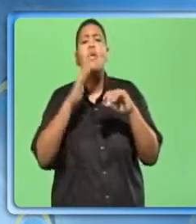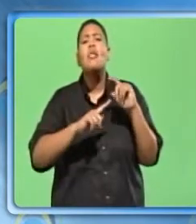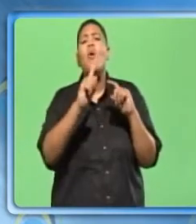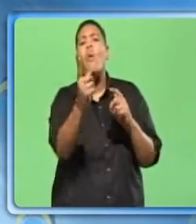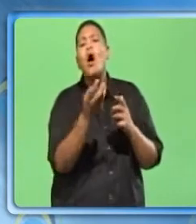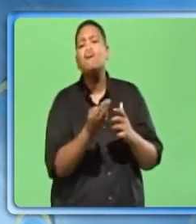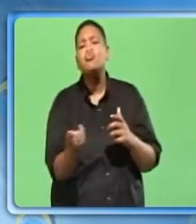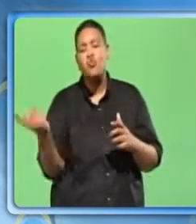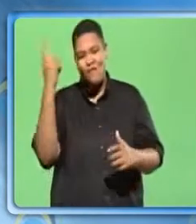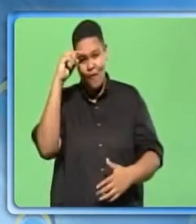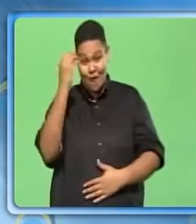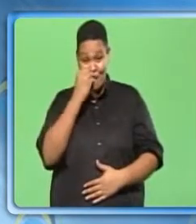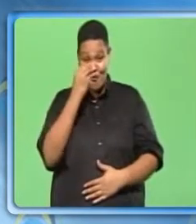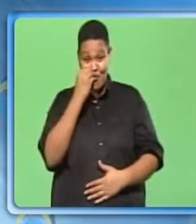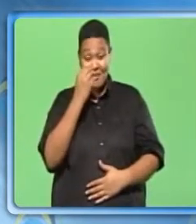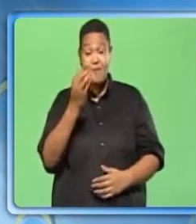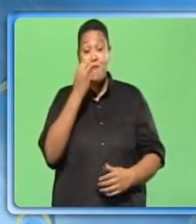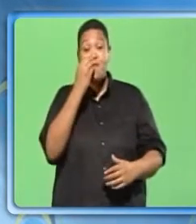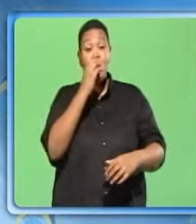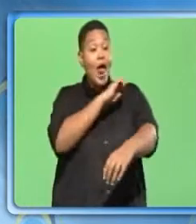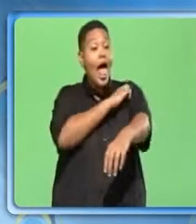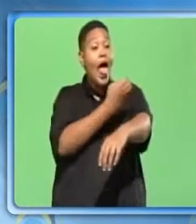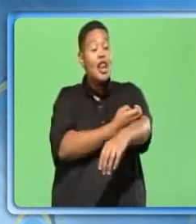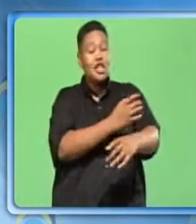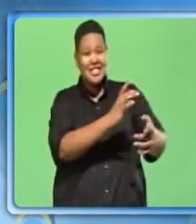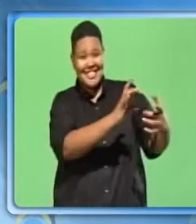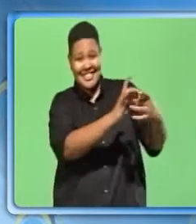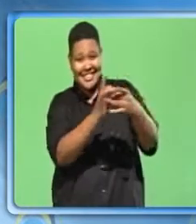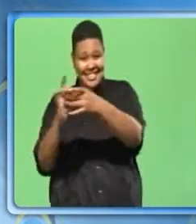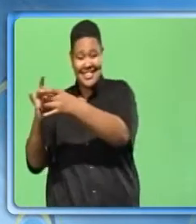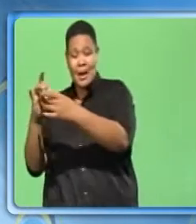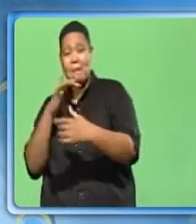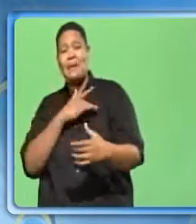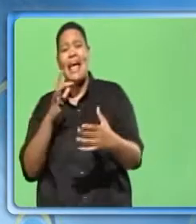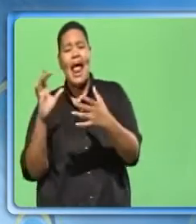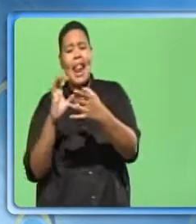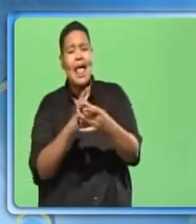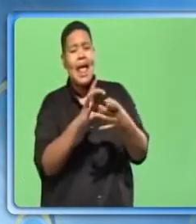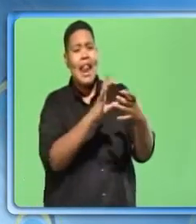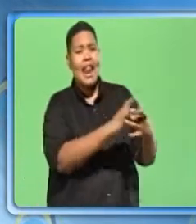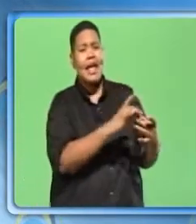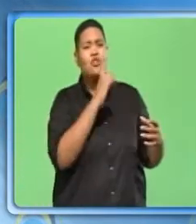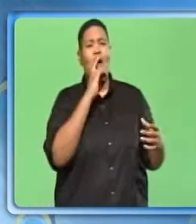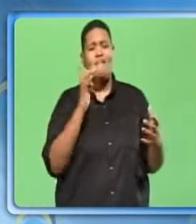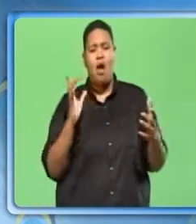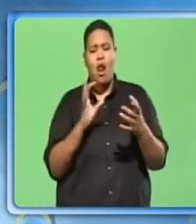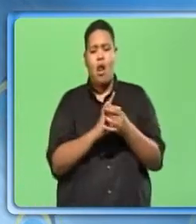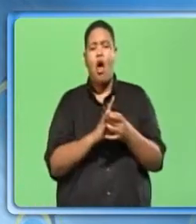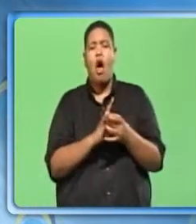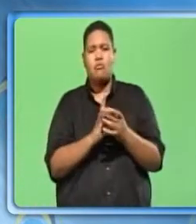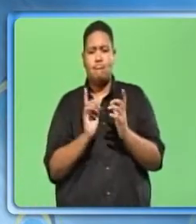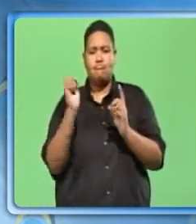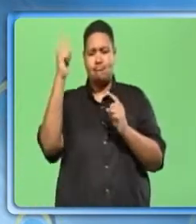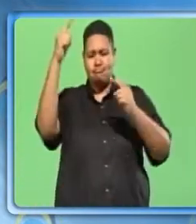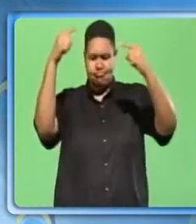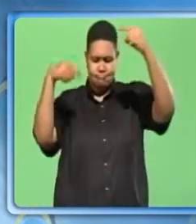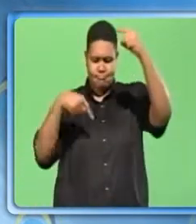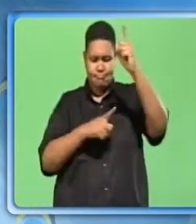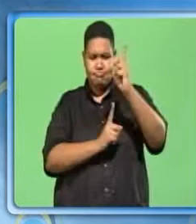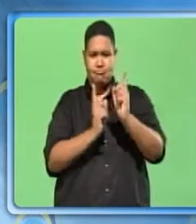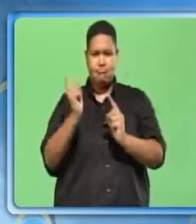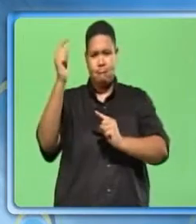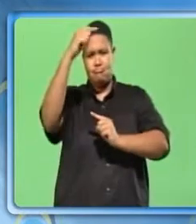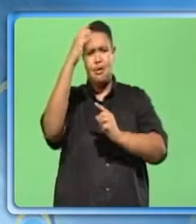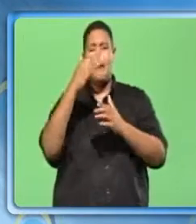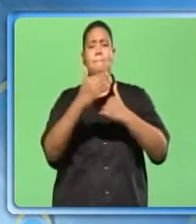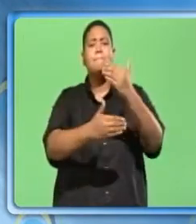of food. The food energy chains are normally linked to form an interlocking pattern or network of feeding